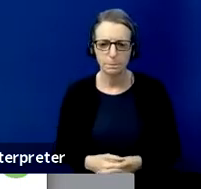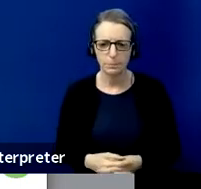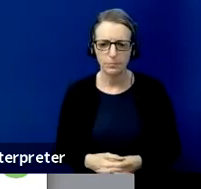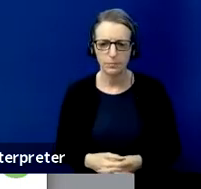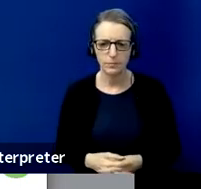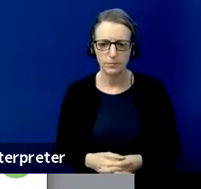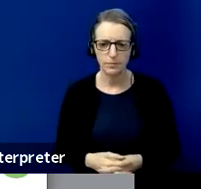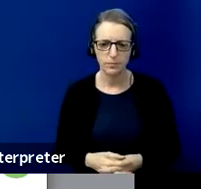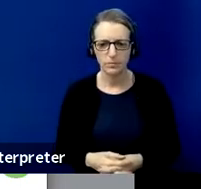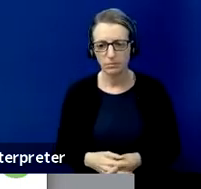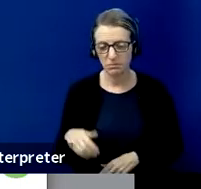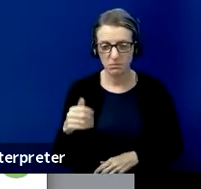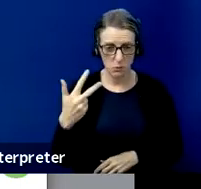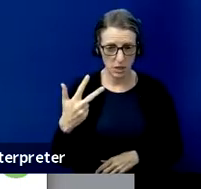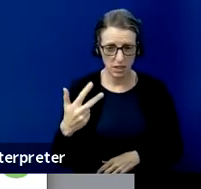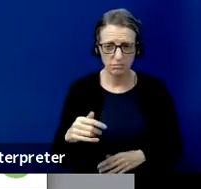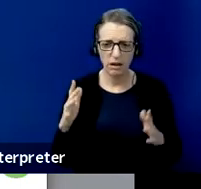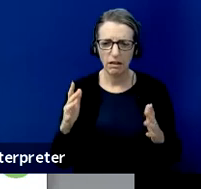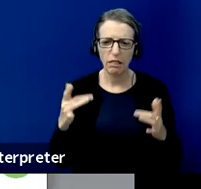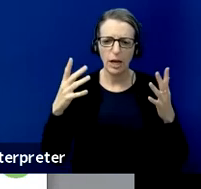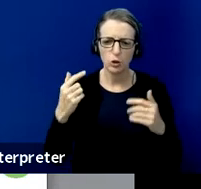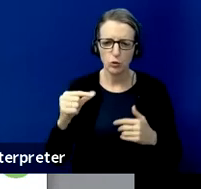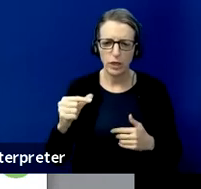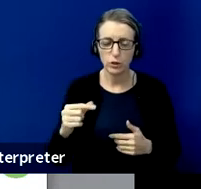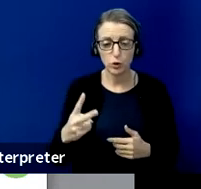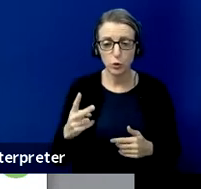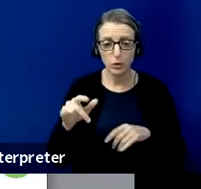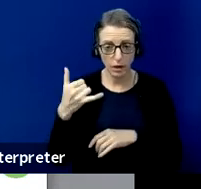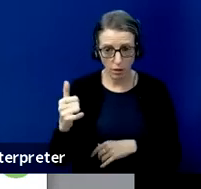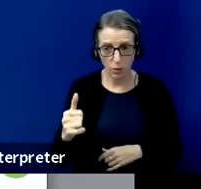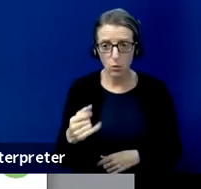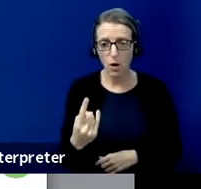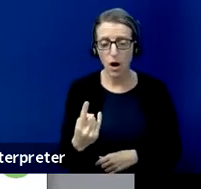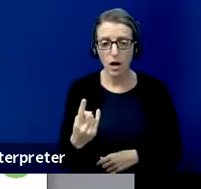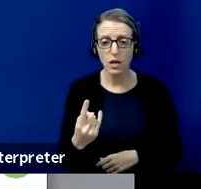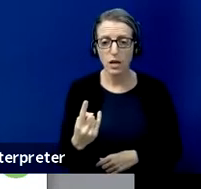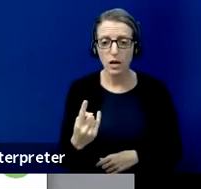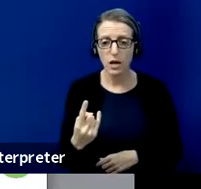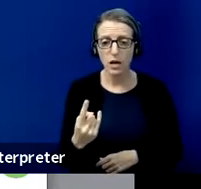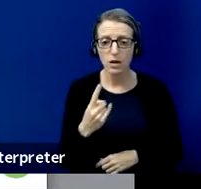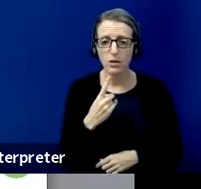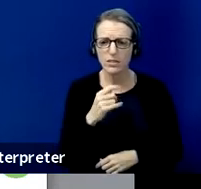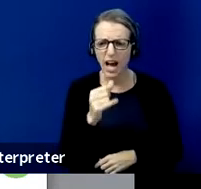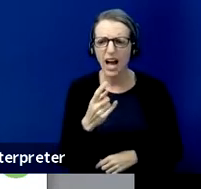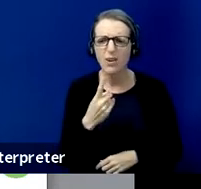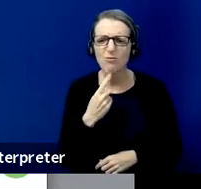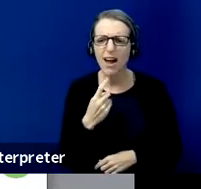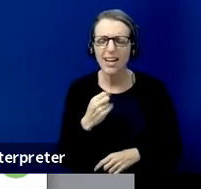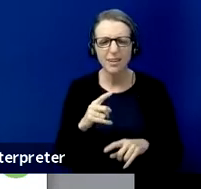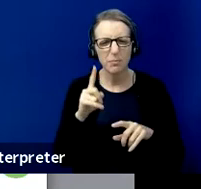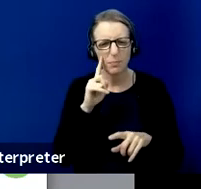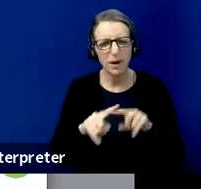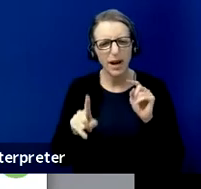Let's give a 3. It's a little bit lighter green. 2 is yellow, and it's not red, but it looks like